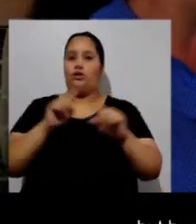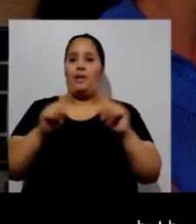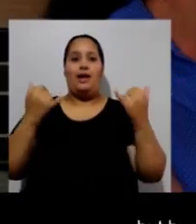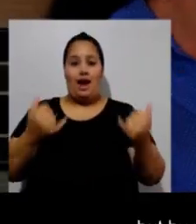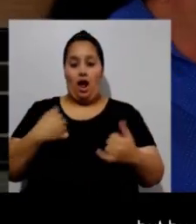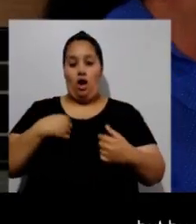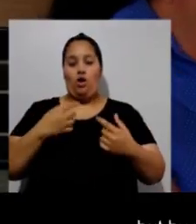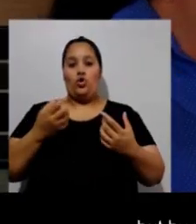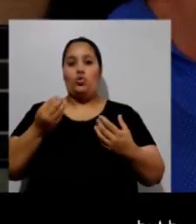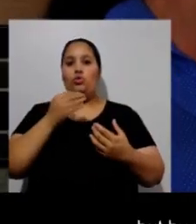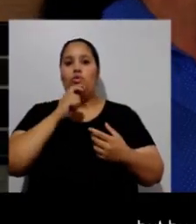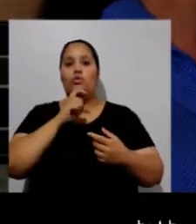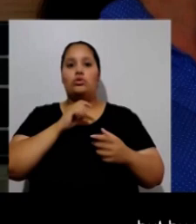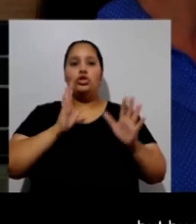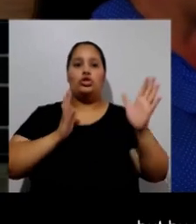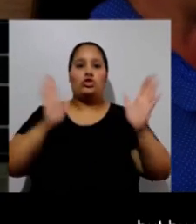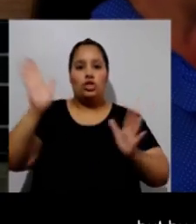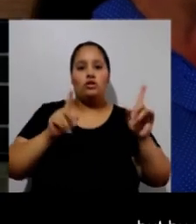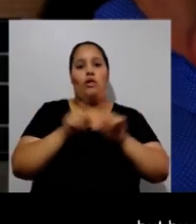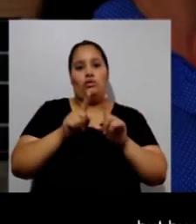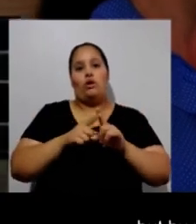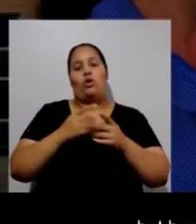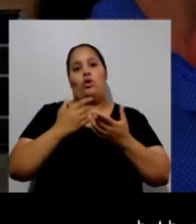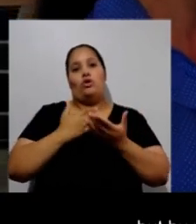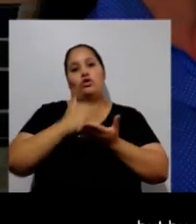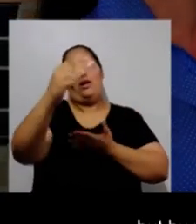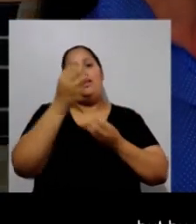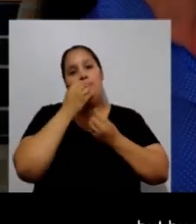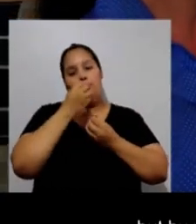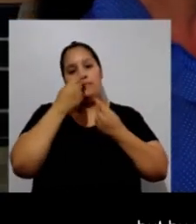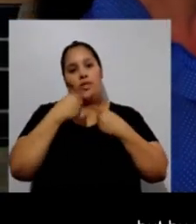But by using gestures, it also carries a message across.